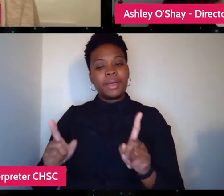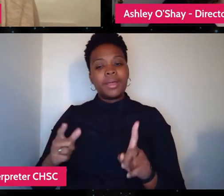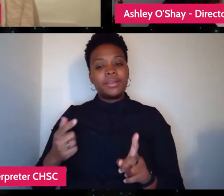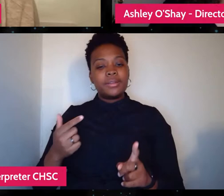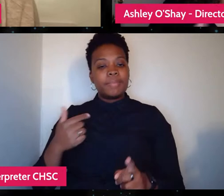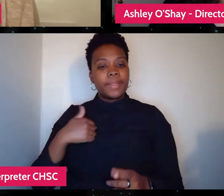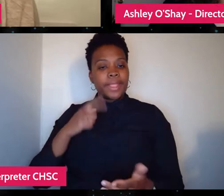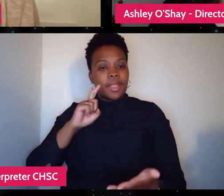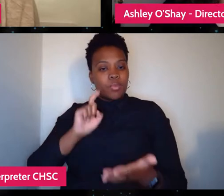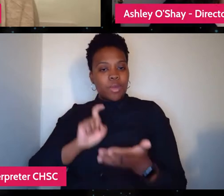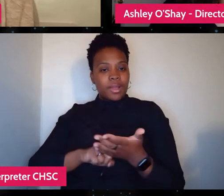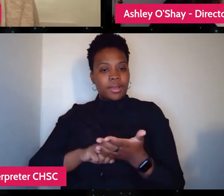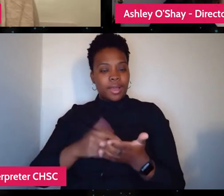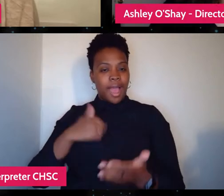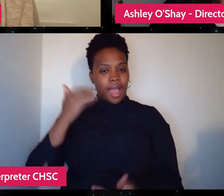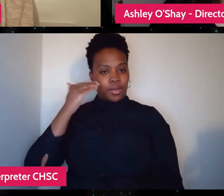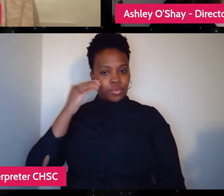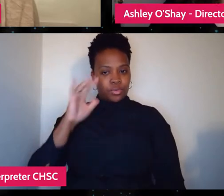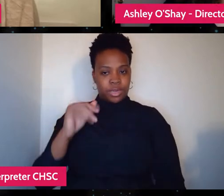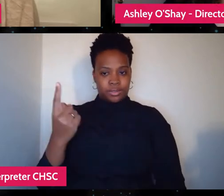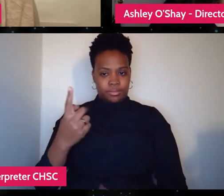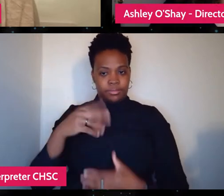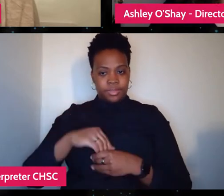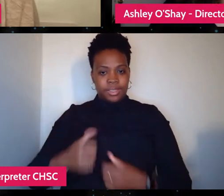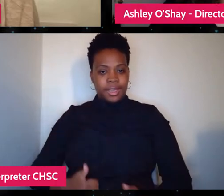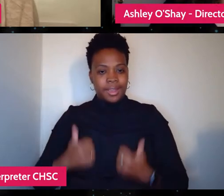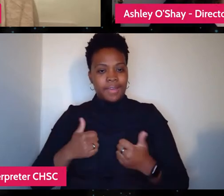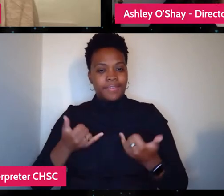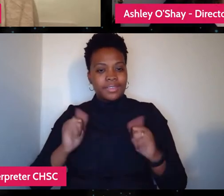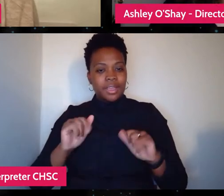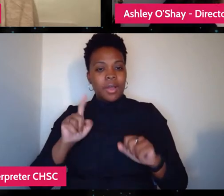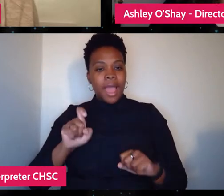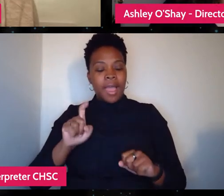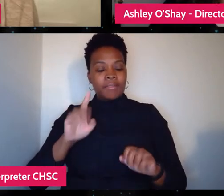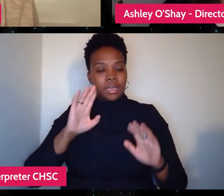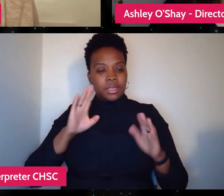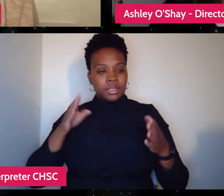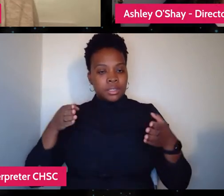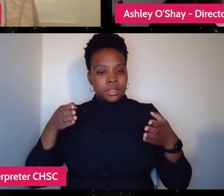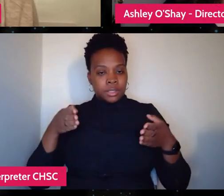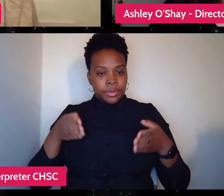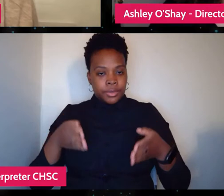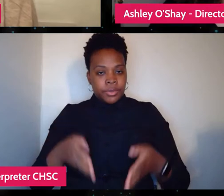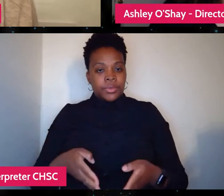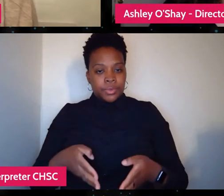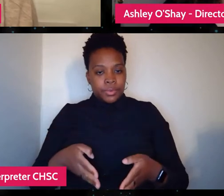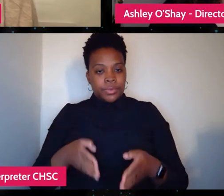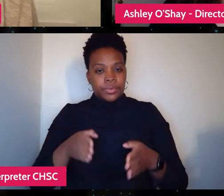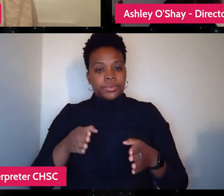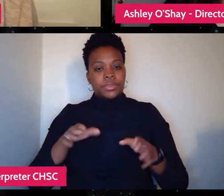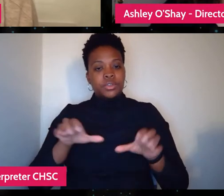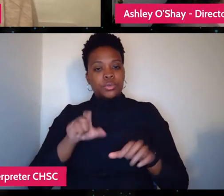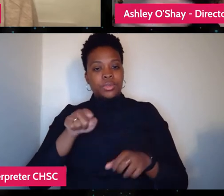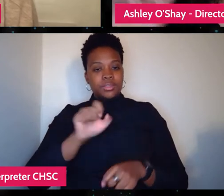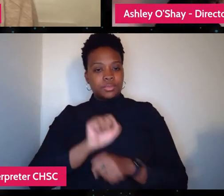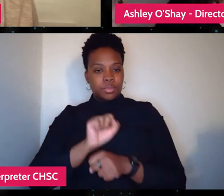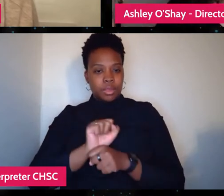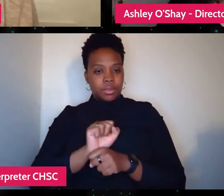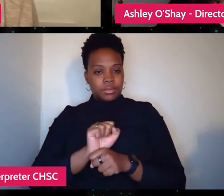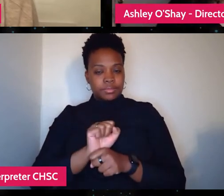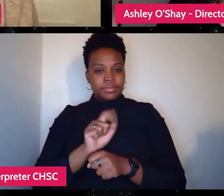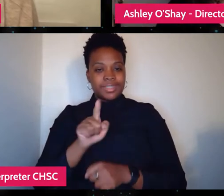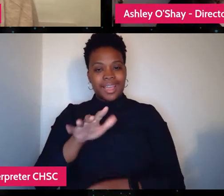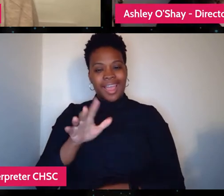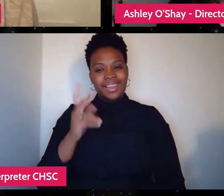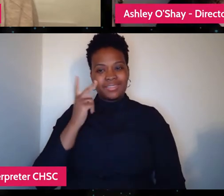But I recognized and I knew that that was something in my life that I still had to center as I was doing this work. And so when I kind of saw